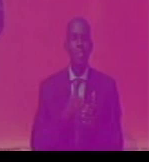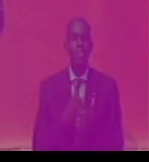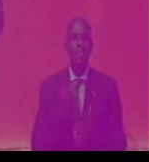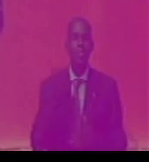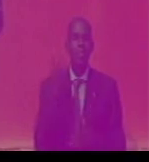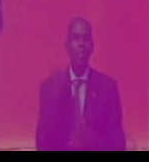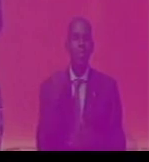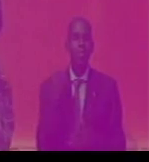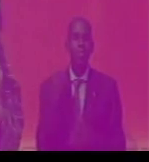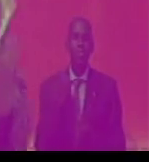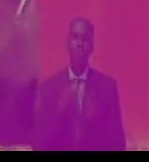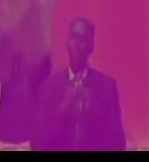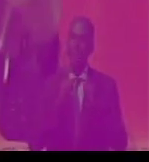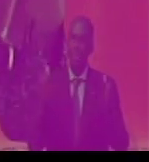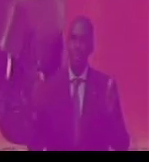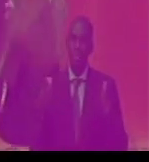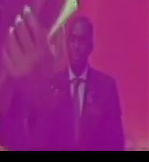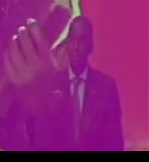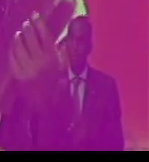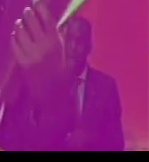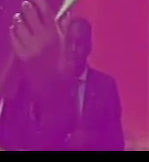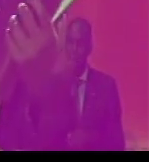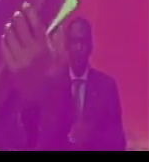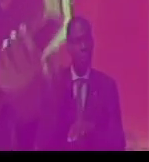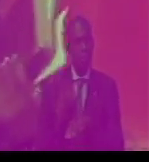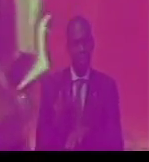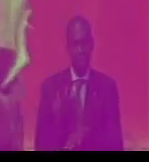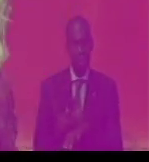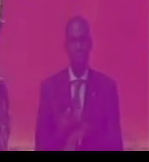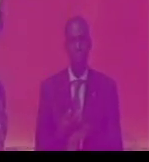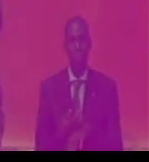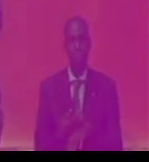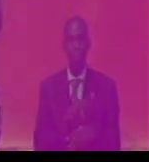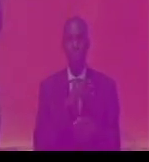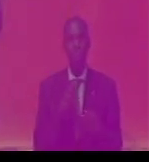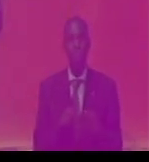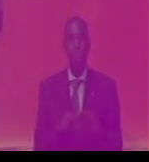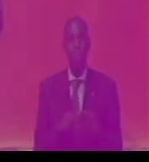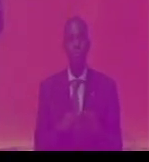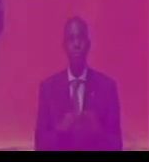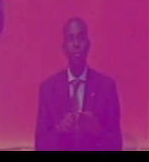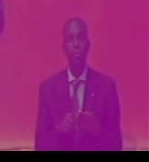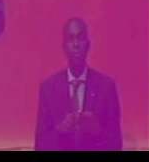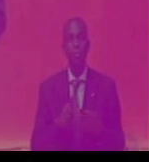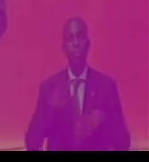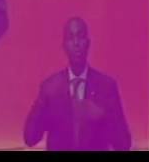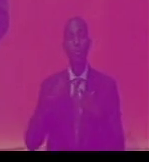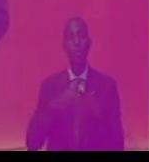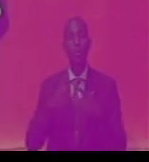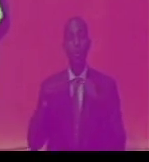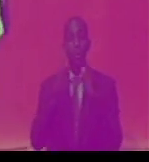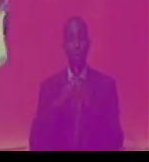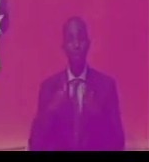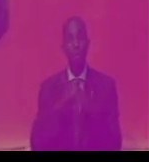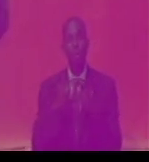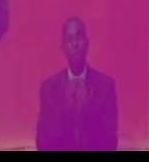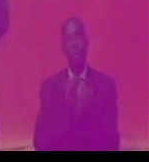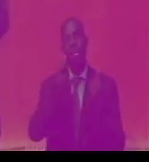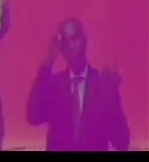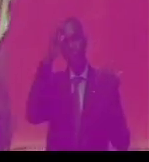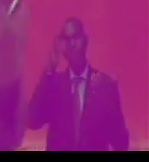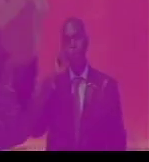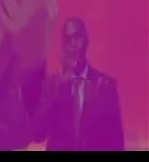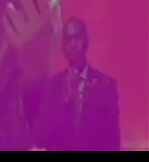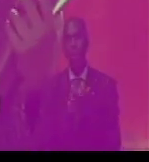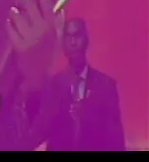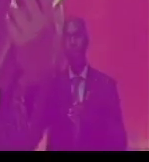Crusade. In fact, it was terrible then. To eat was difficult. When we came back from the,